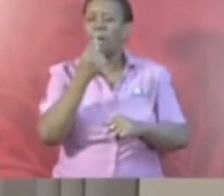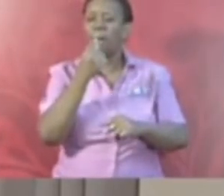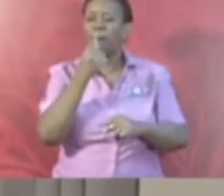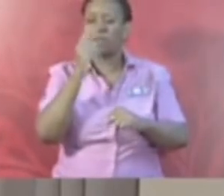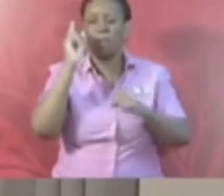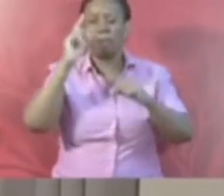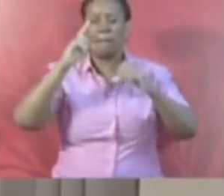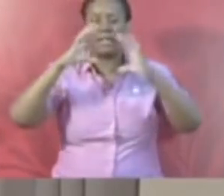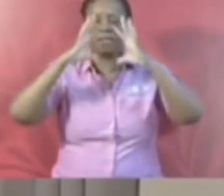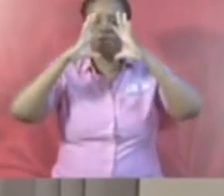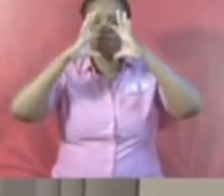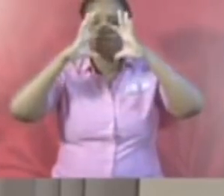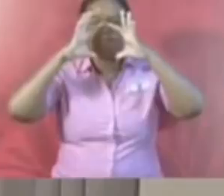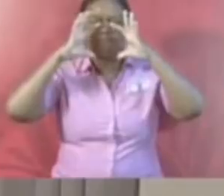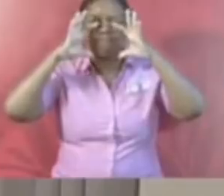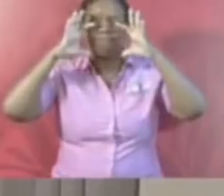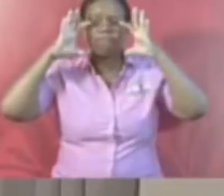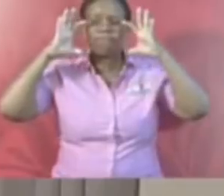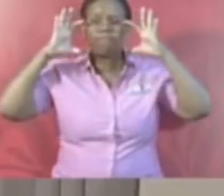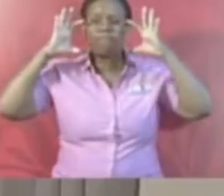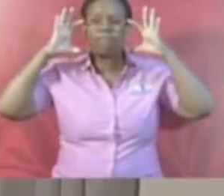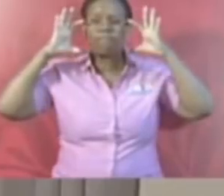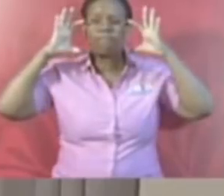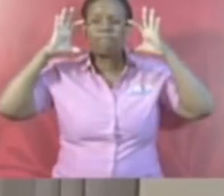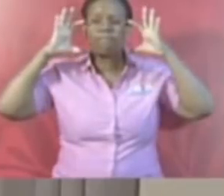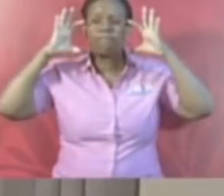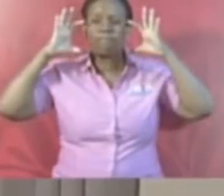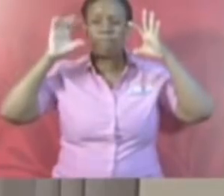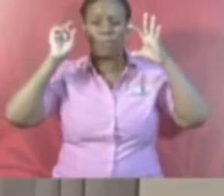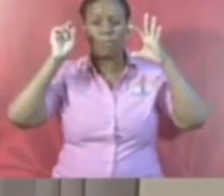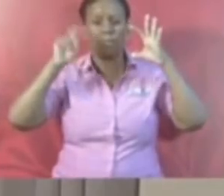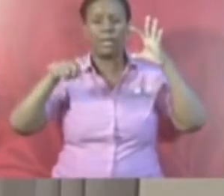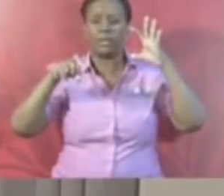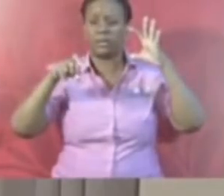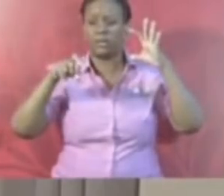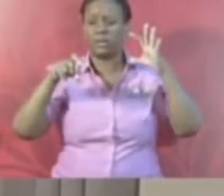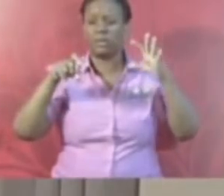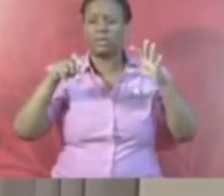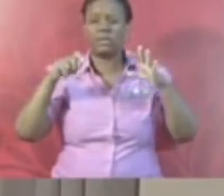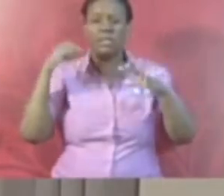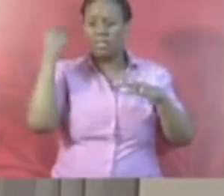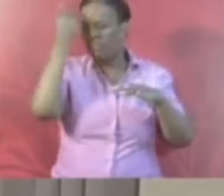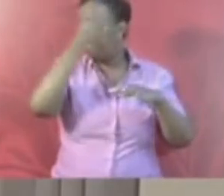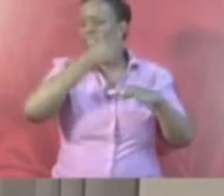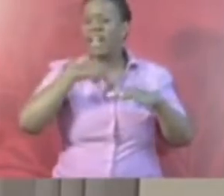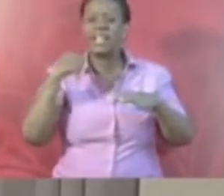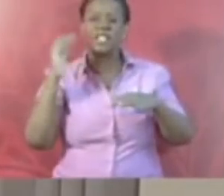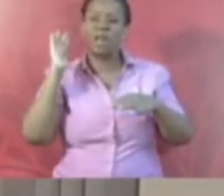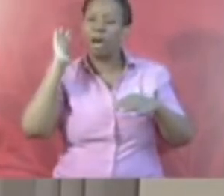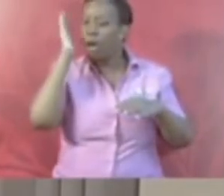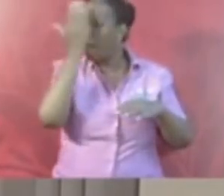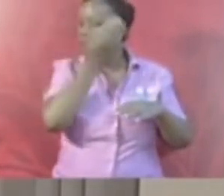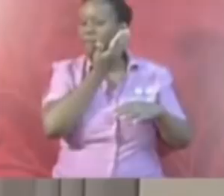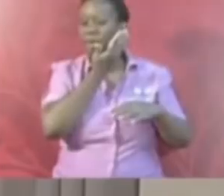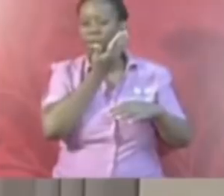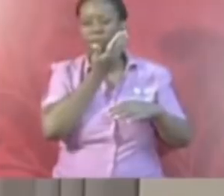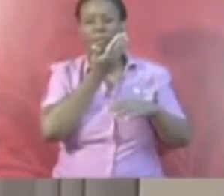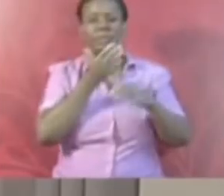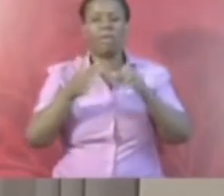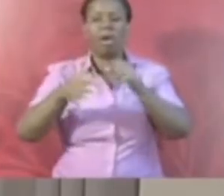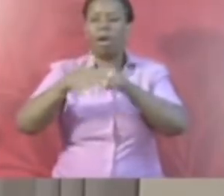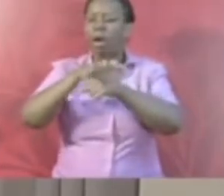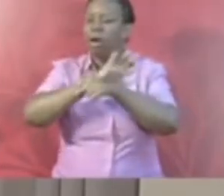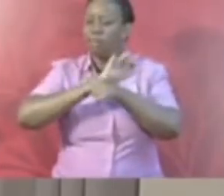a mask. It says a face covering means any type which covers the nose, mouth, or chin.